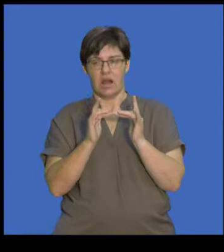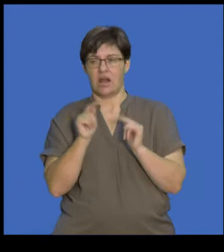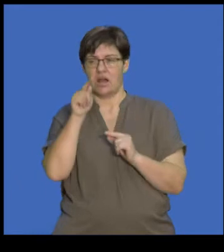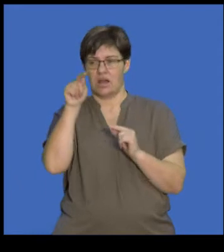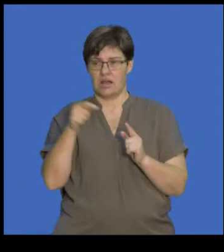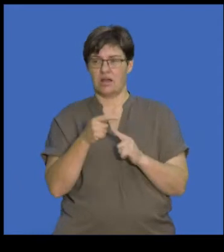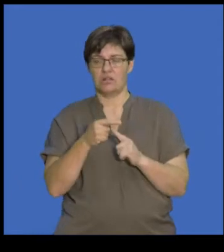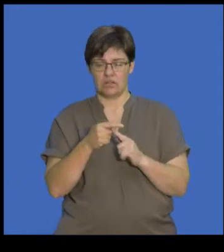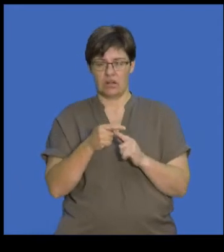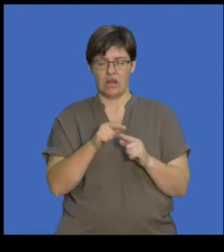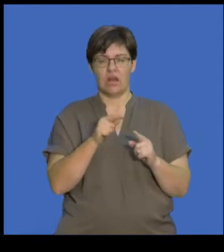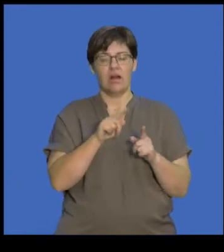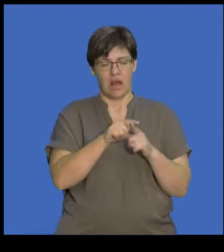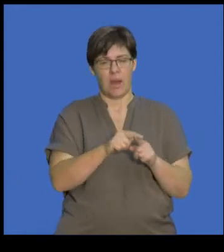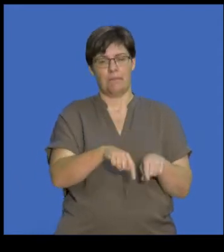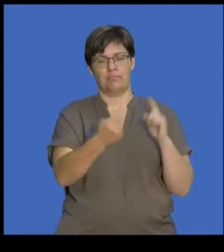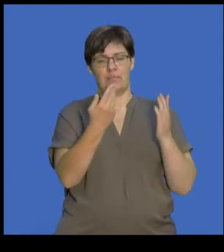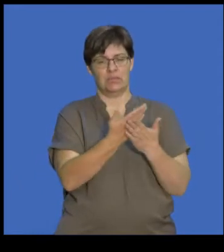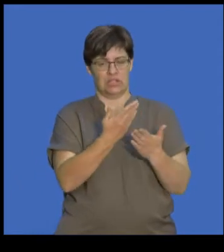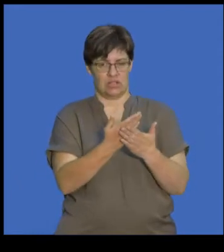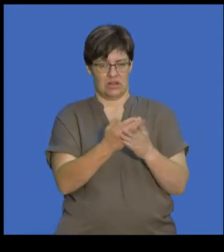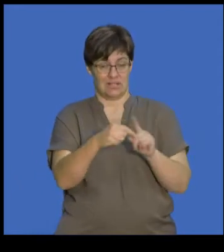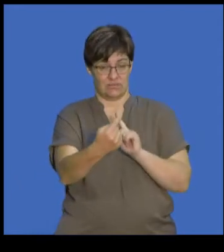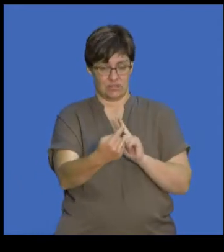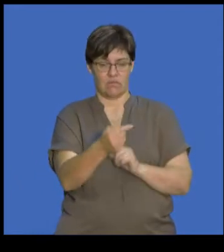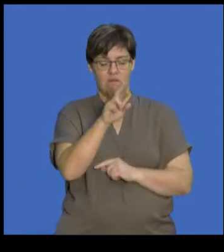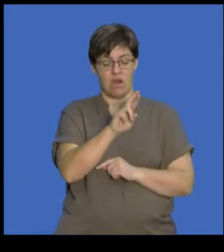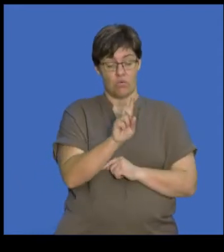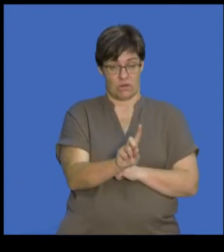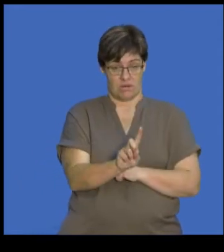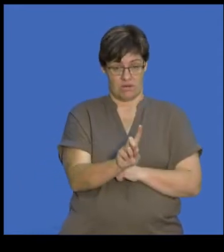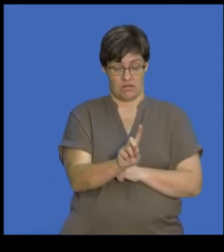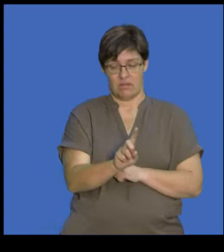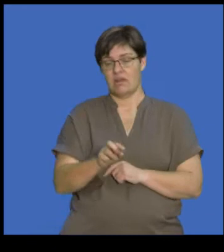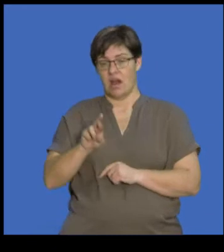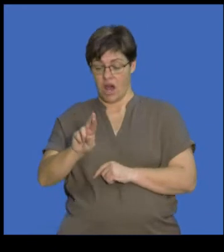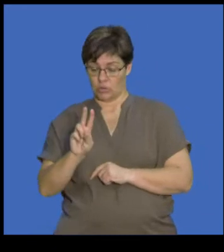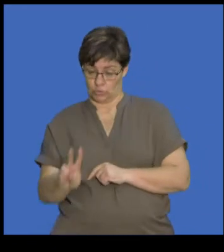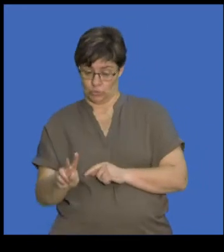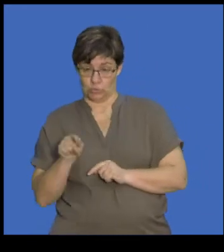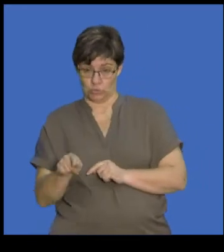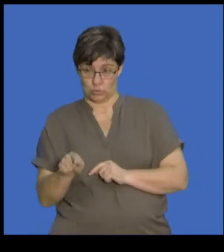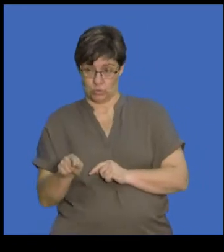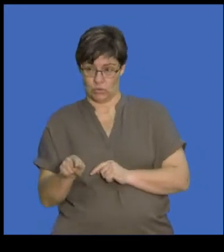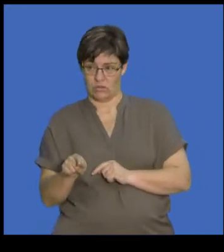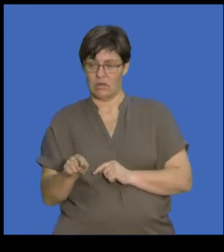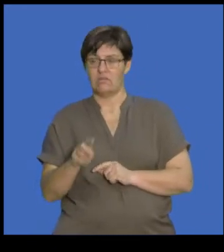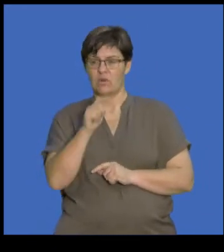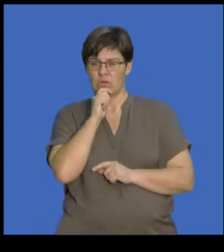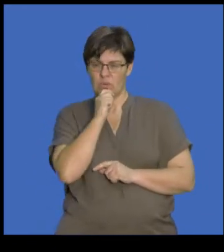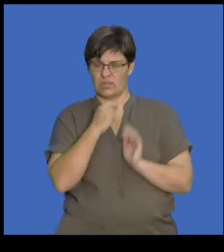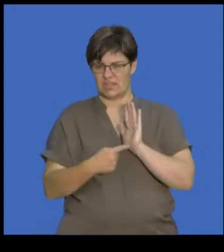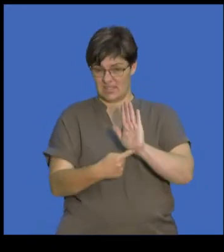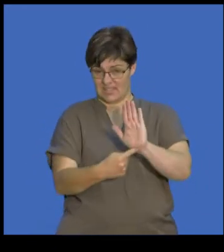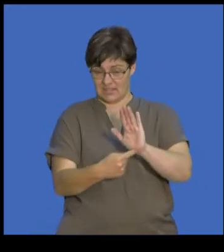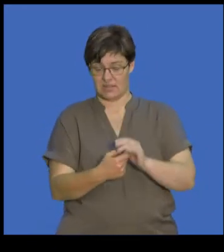our terminal potential difference. And then we've got R1 as well as R2, right? If we were to use symbols,